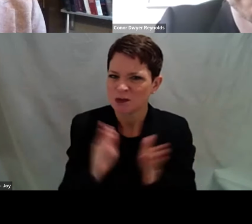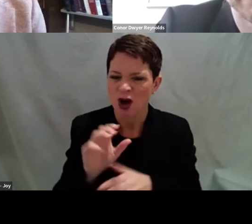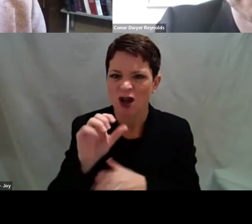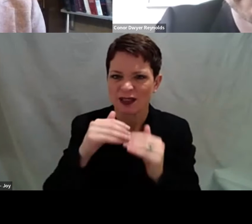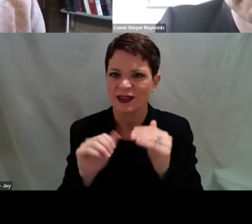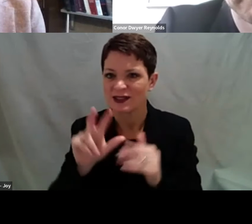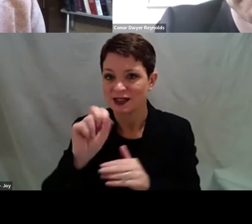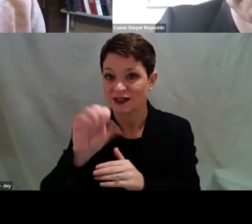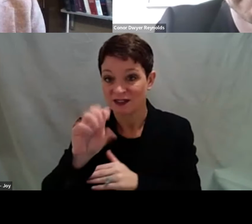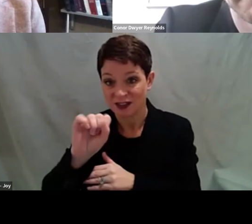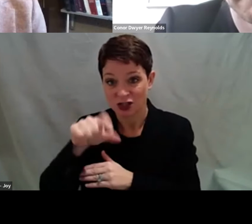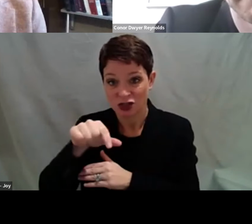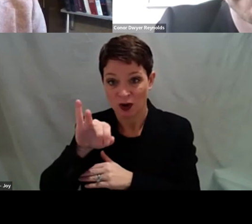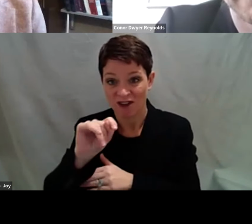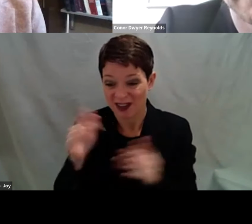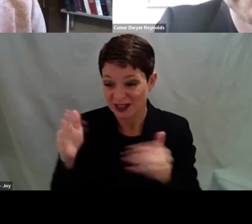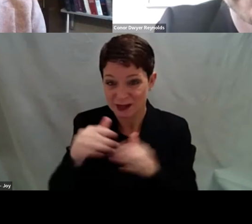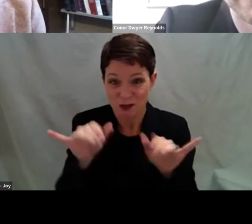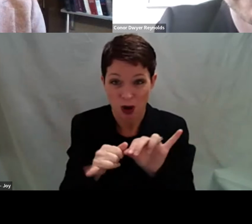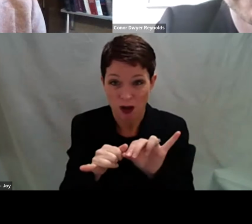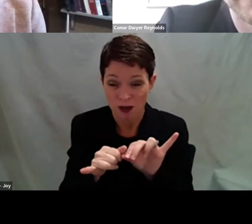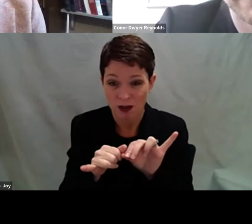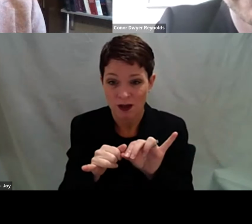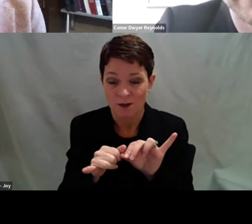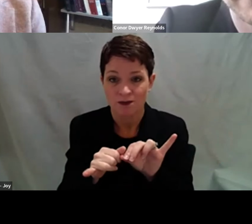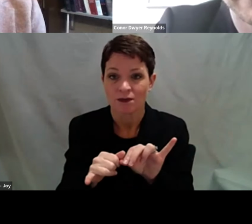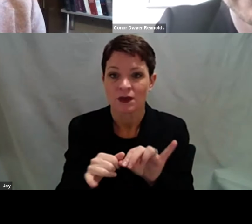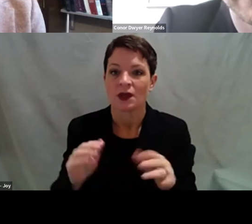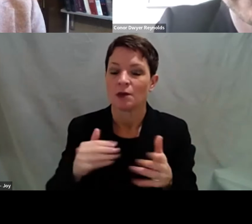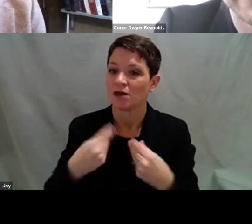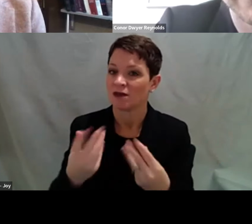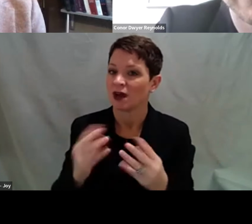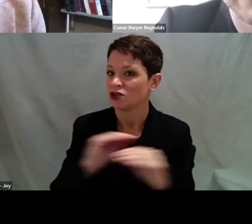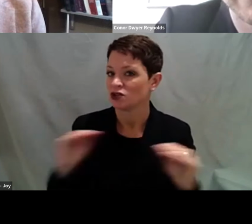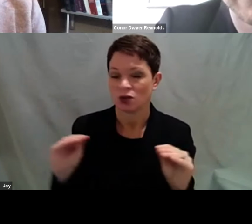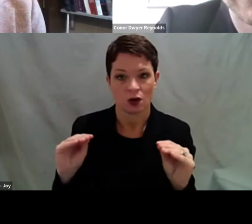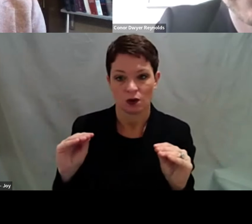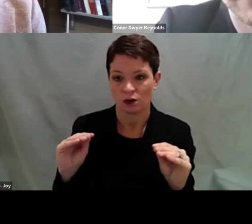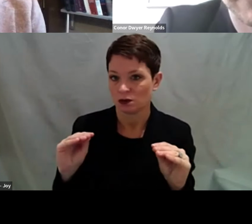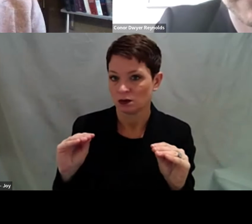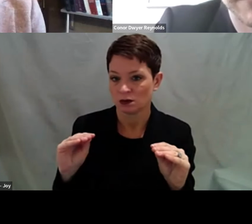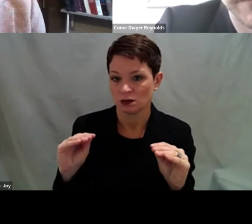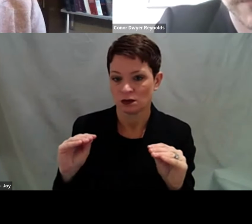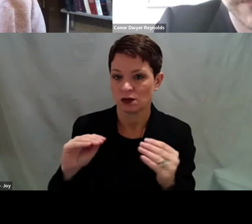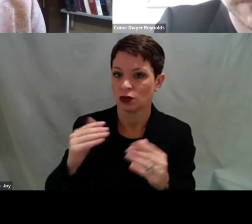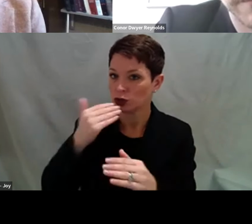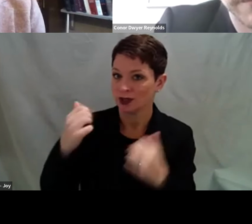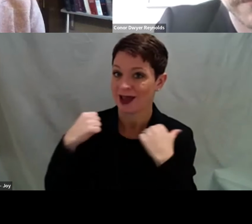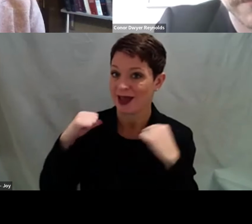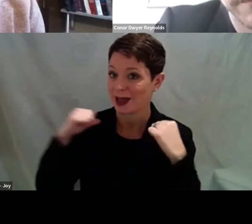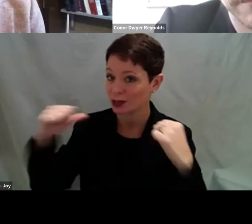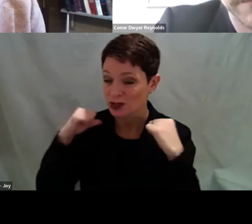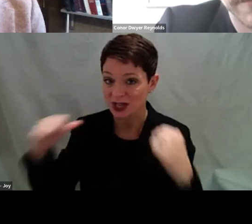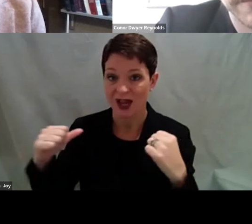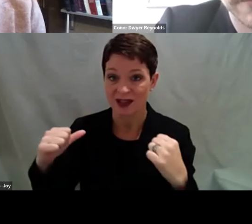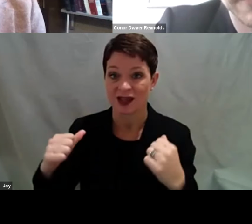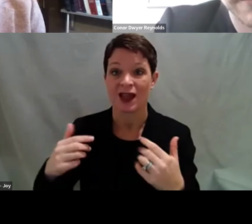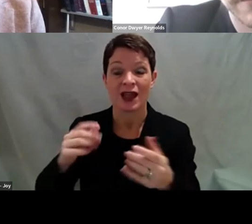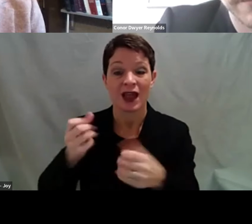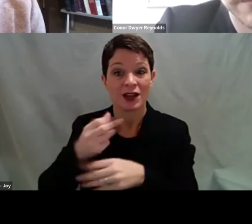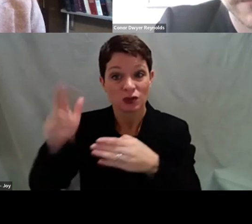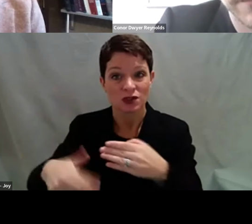dimension, allows very little meaningful exercise and is physically debilitating.